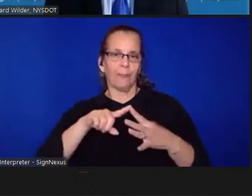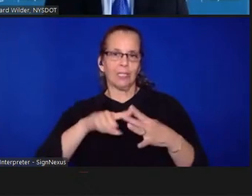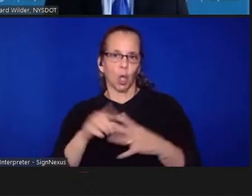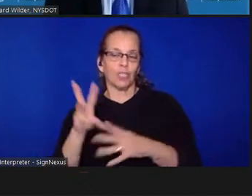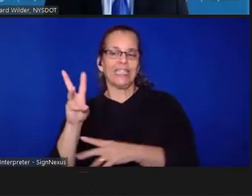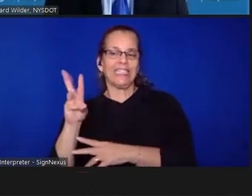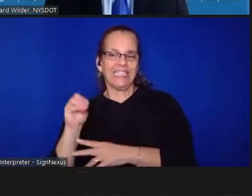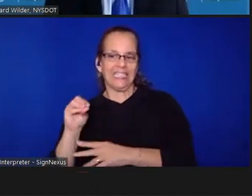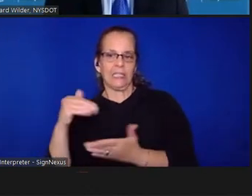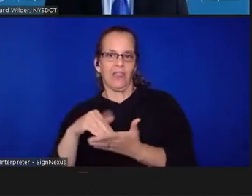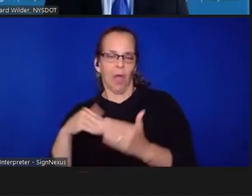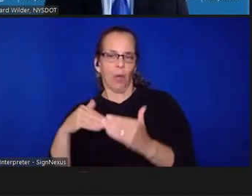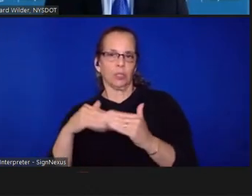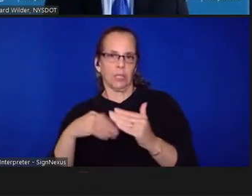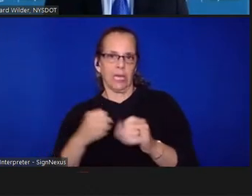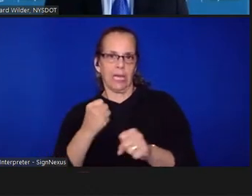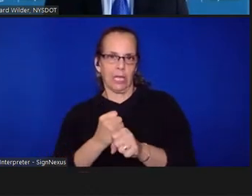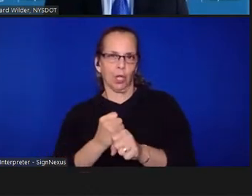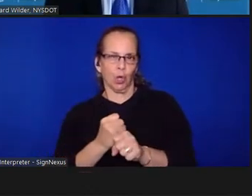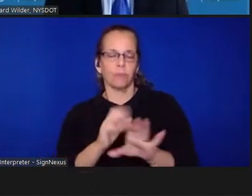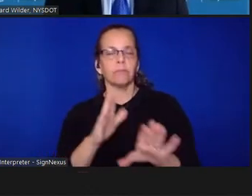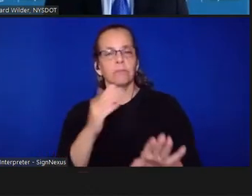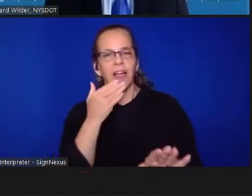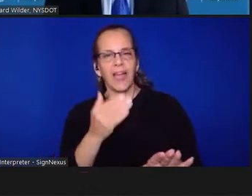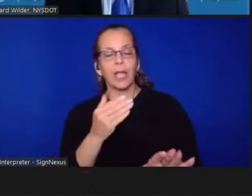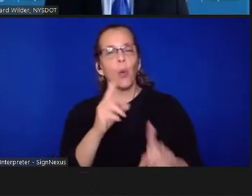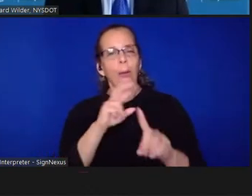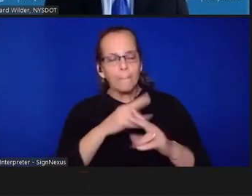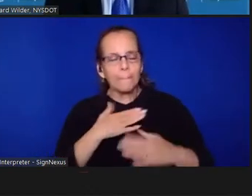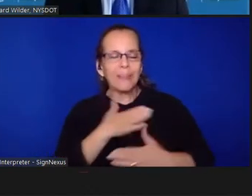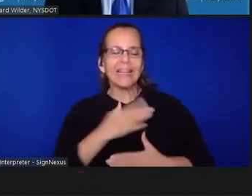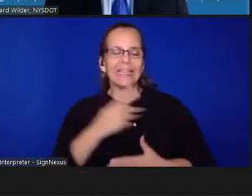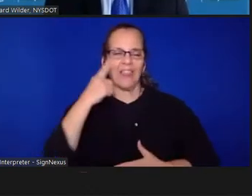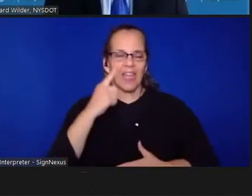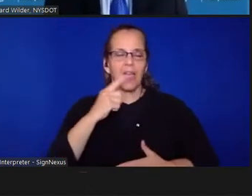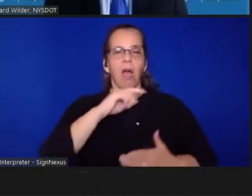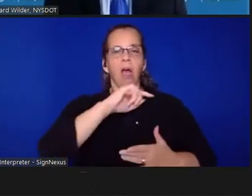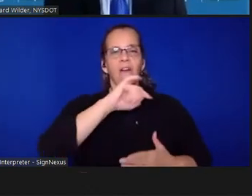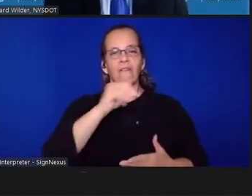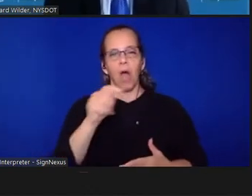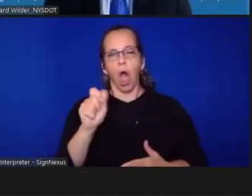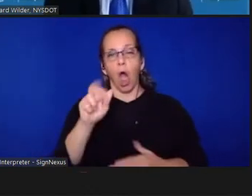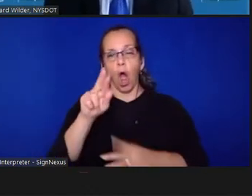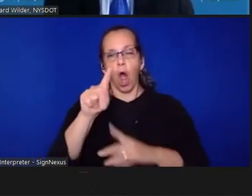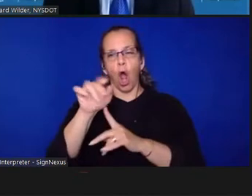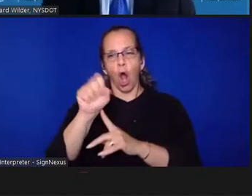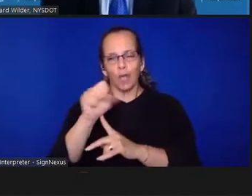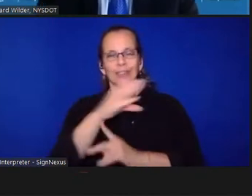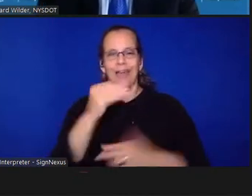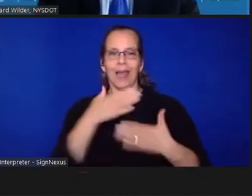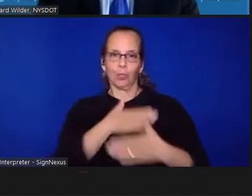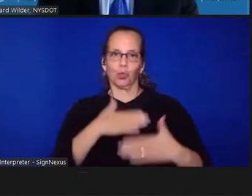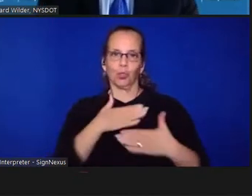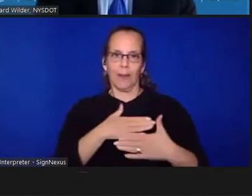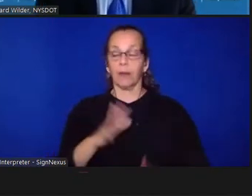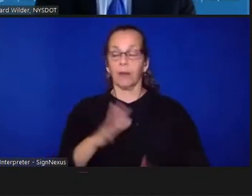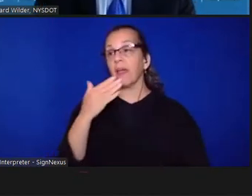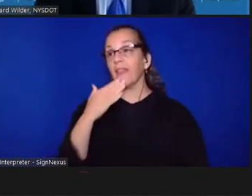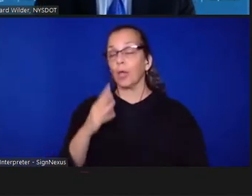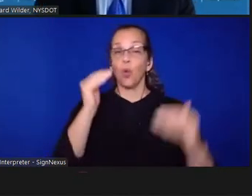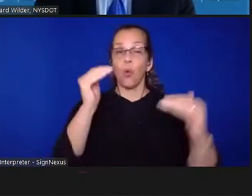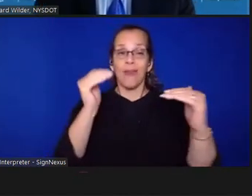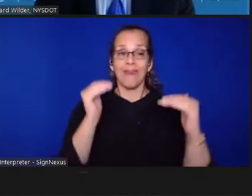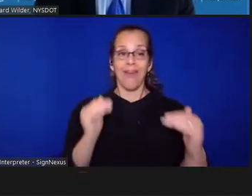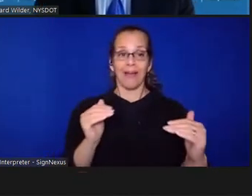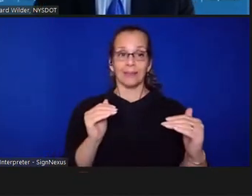year um thank you consider the Arts and entertainment have a good have a good day thank you our next speaker